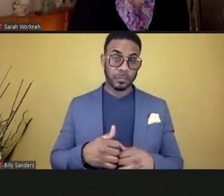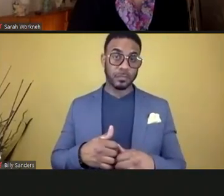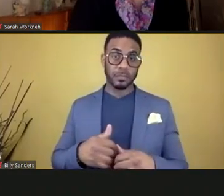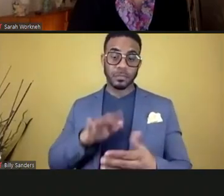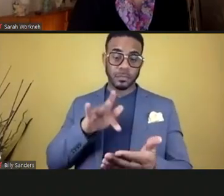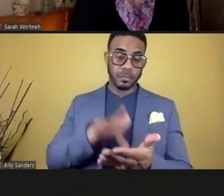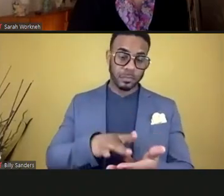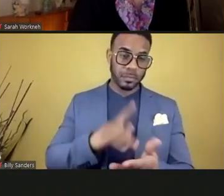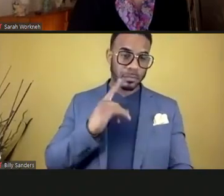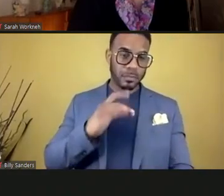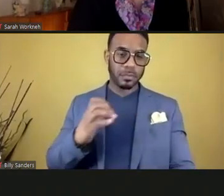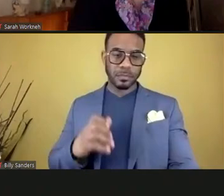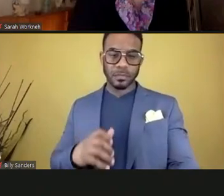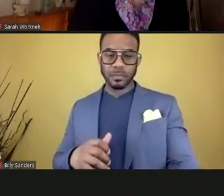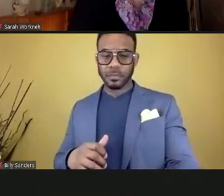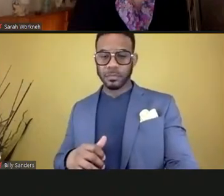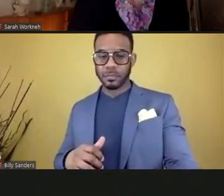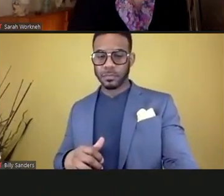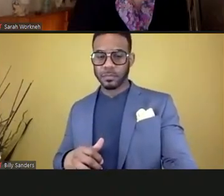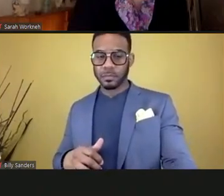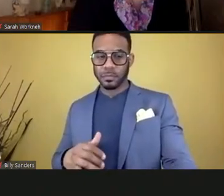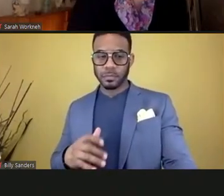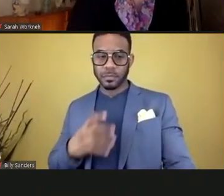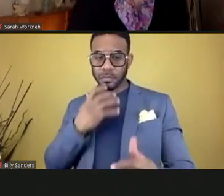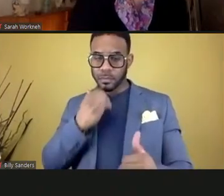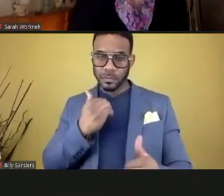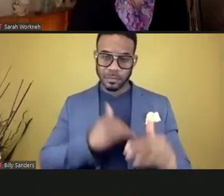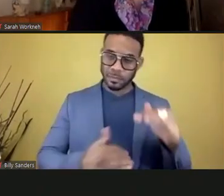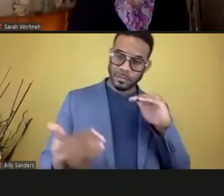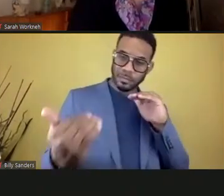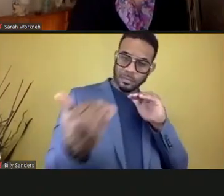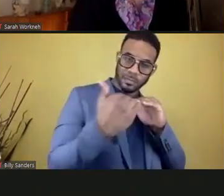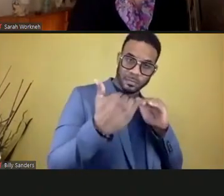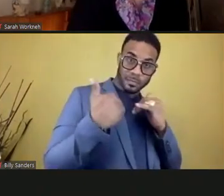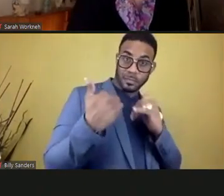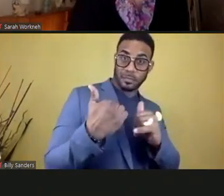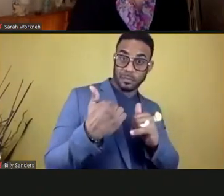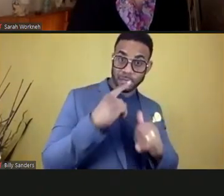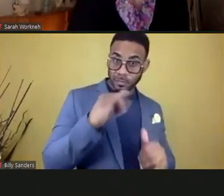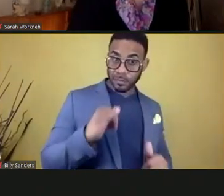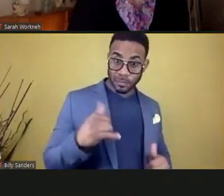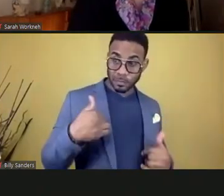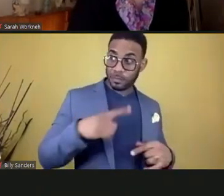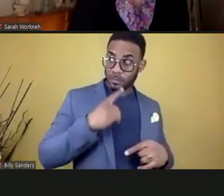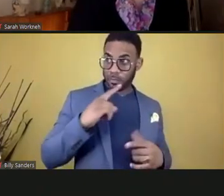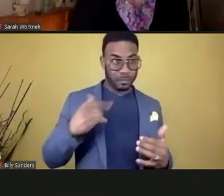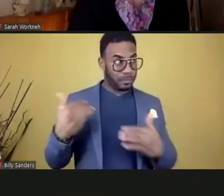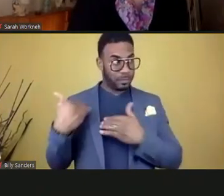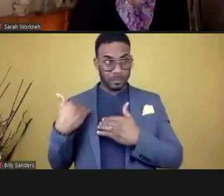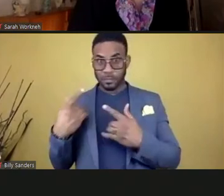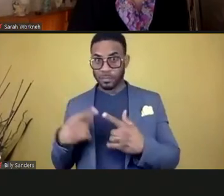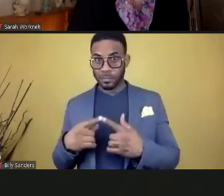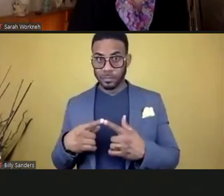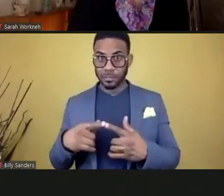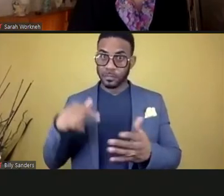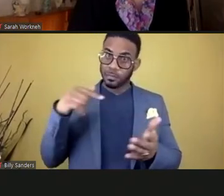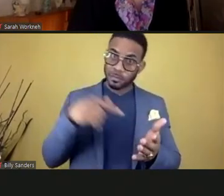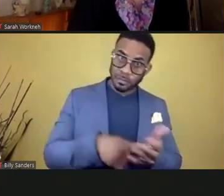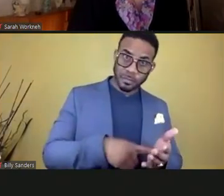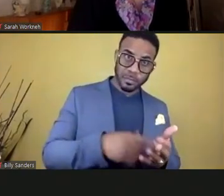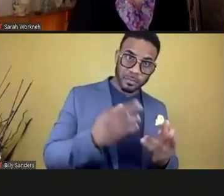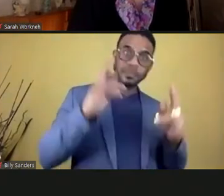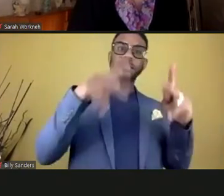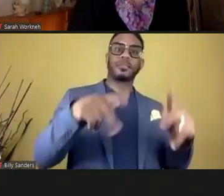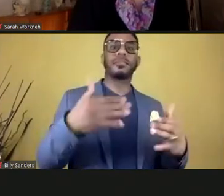center just as much like care as like reparations. Like we try to be like, we are accountable to this fuck up,